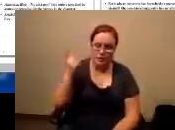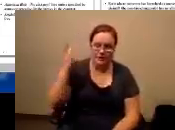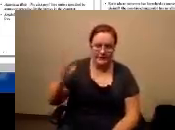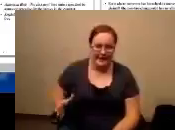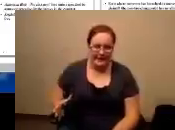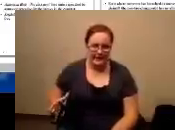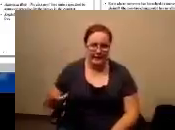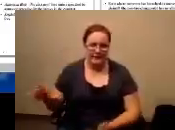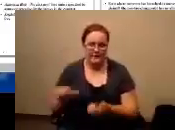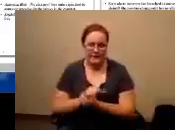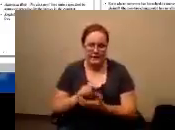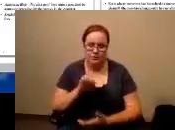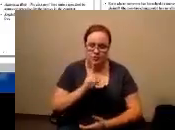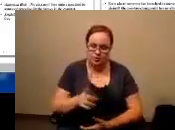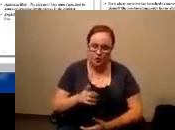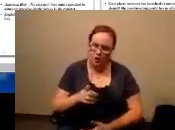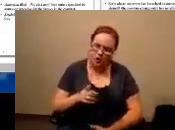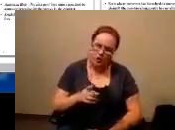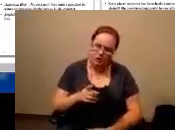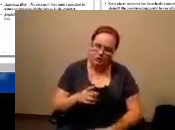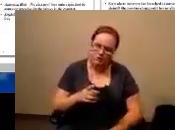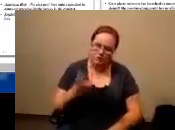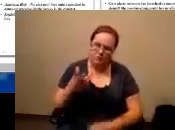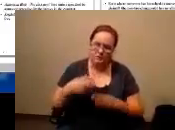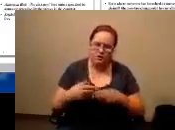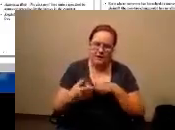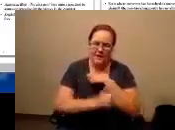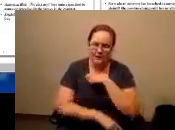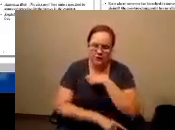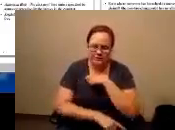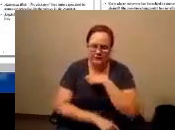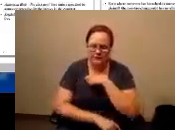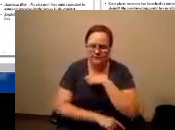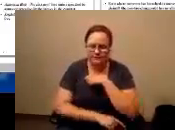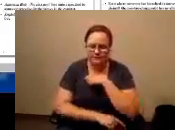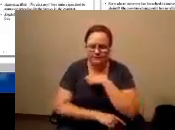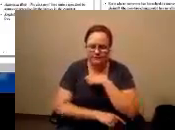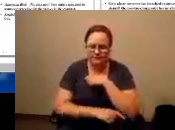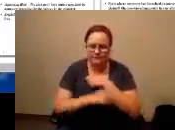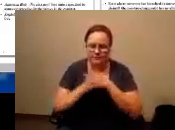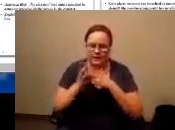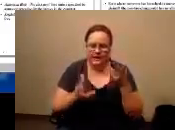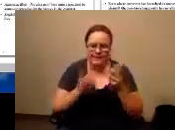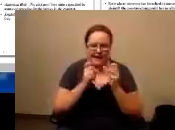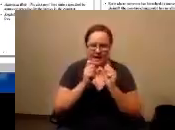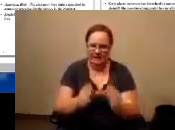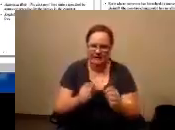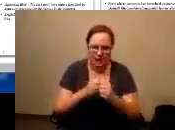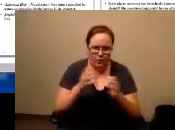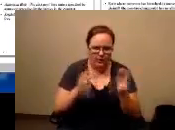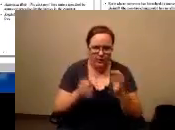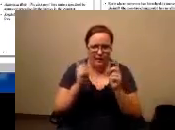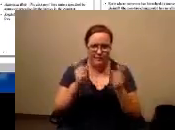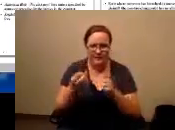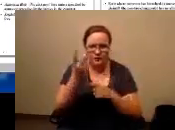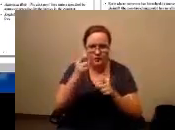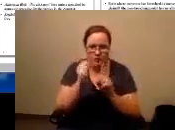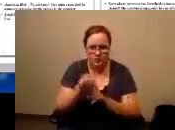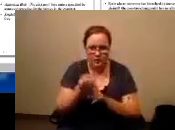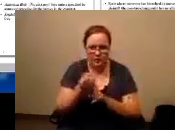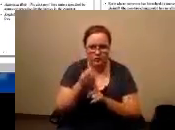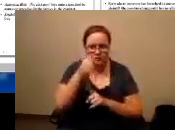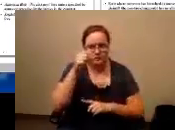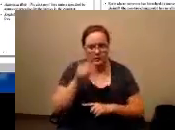are onerous, what's called a penalty, it may not stand in the court. I'll give you two situations where this